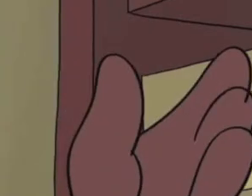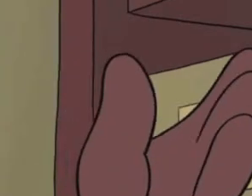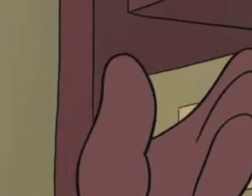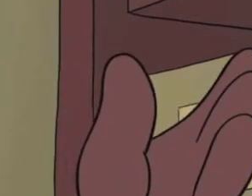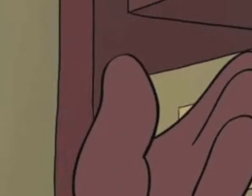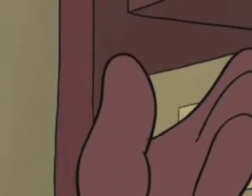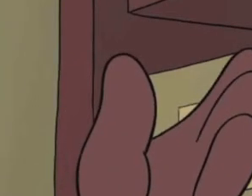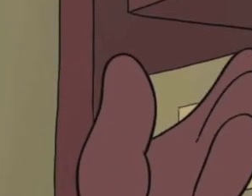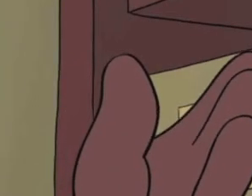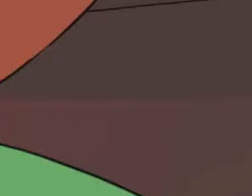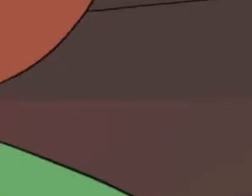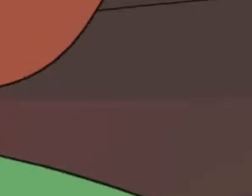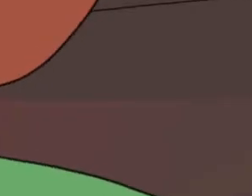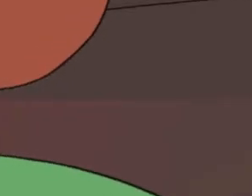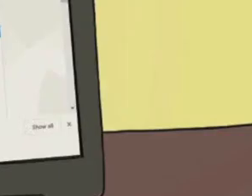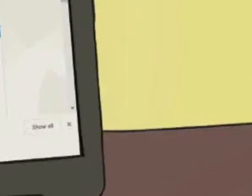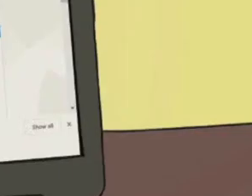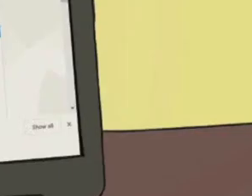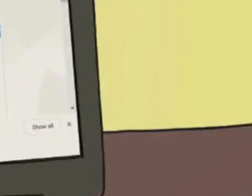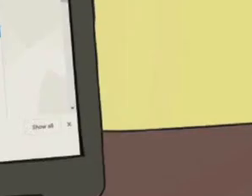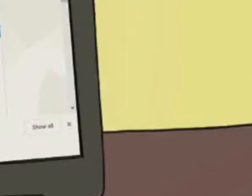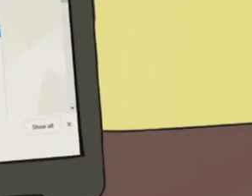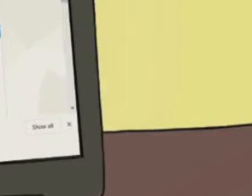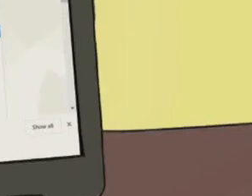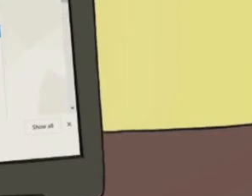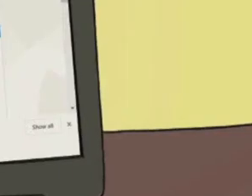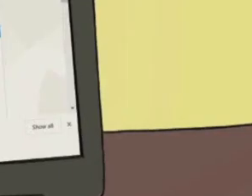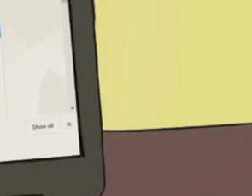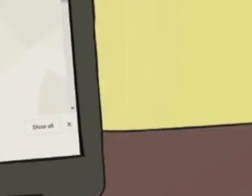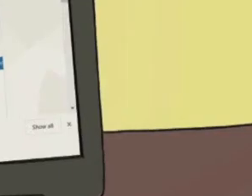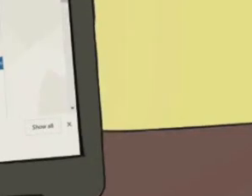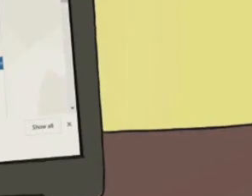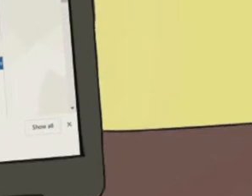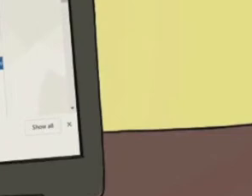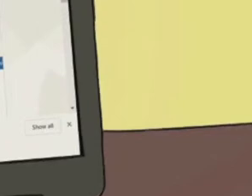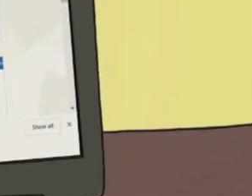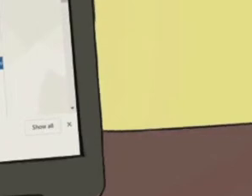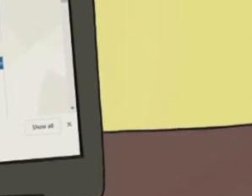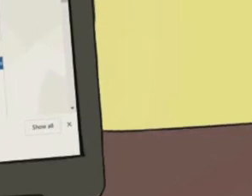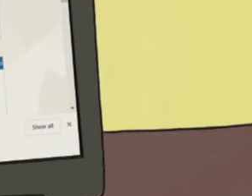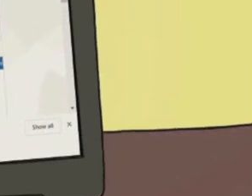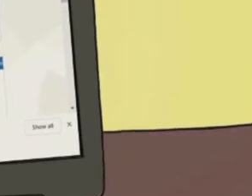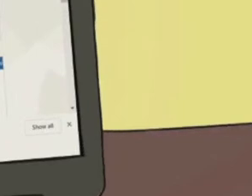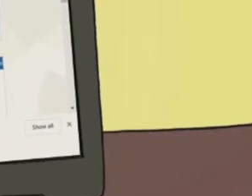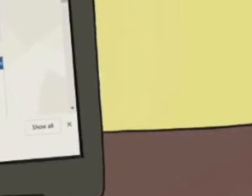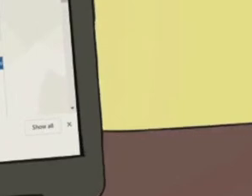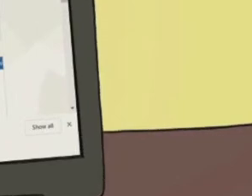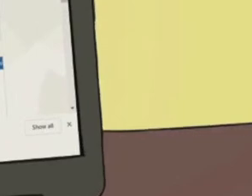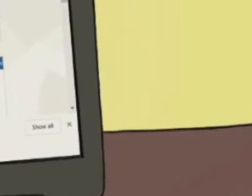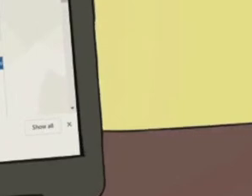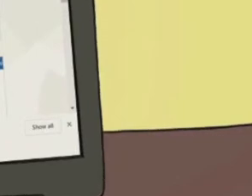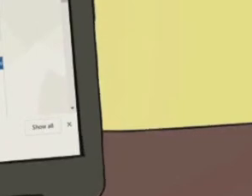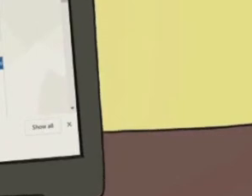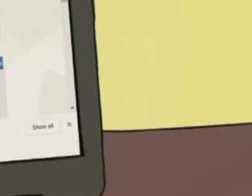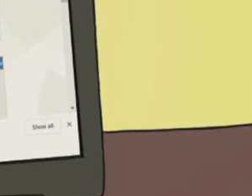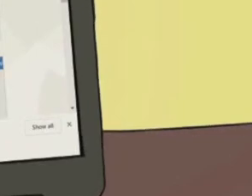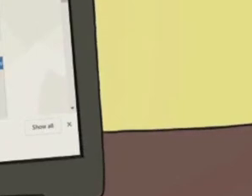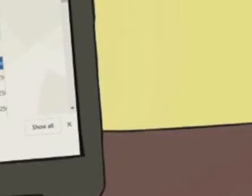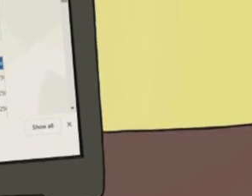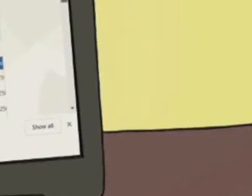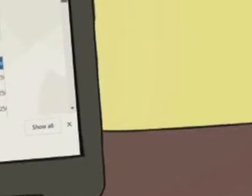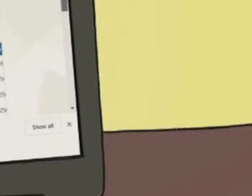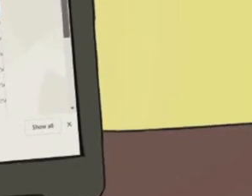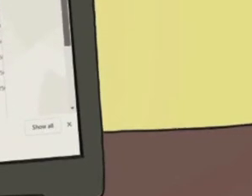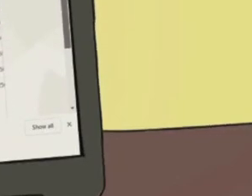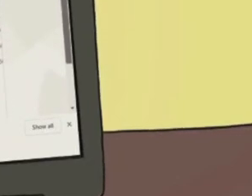transactions and improve on your record keeping? How so? Katituliku computer with EFRIS. I just search using the fiscal document number and I retrieve the records